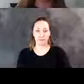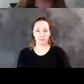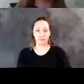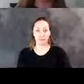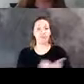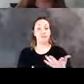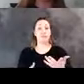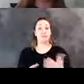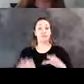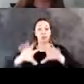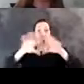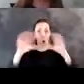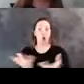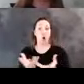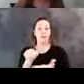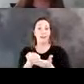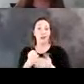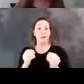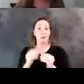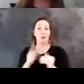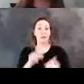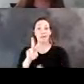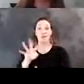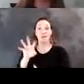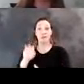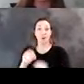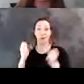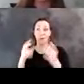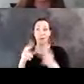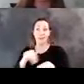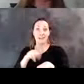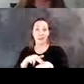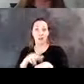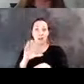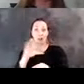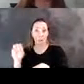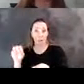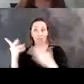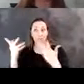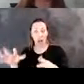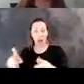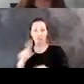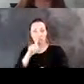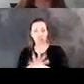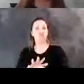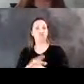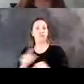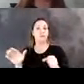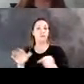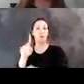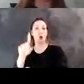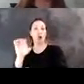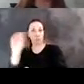So in the global economy, over 240 multinational companies have made the pledge to go to 100% renewable